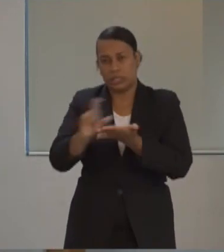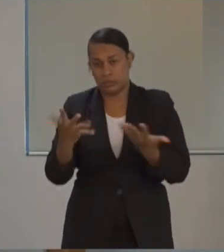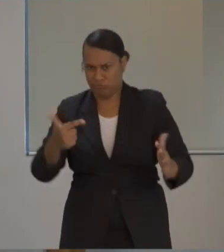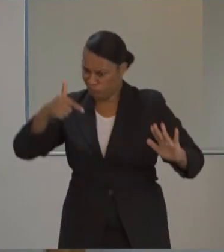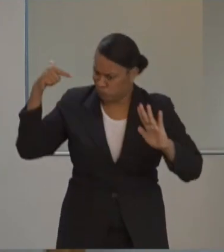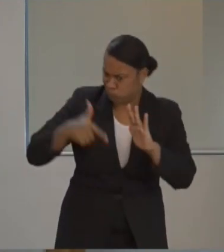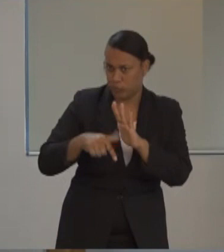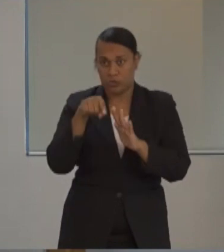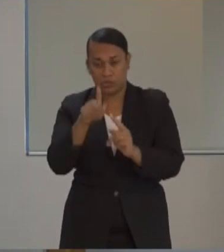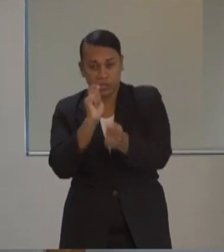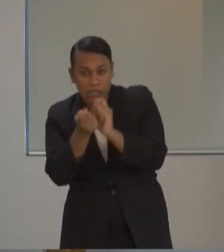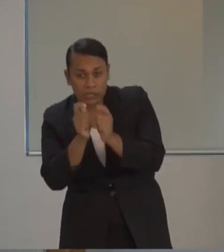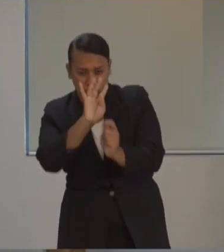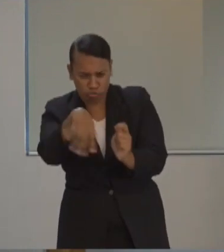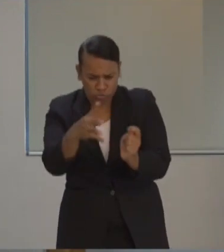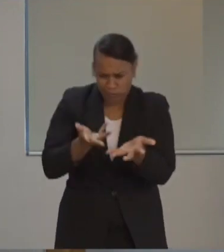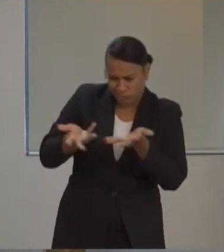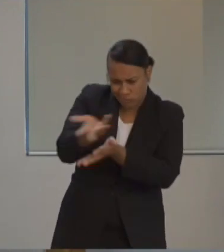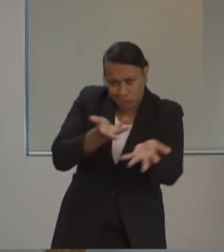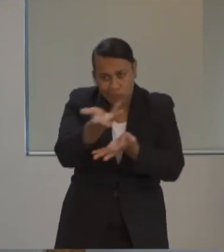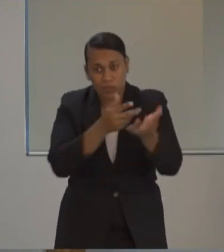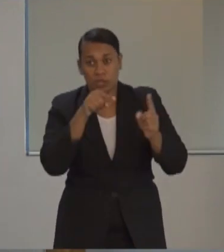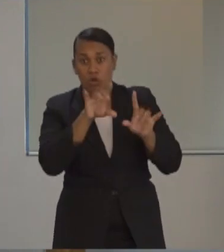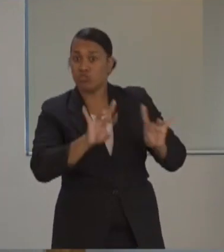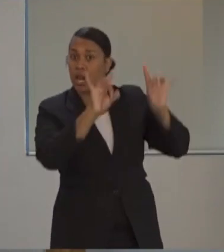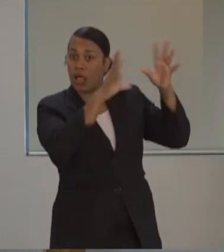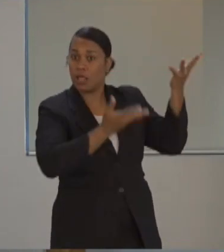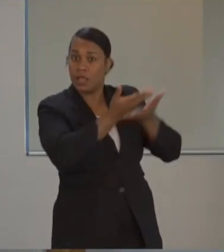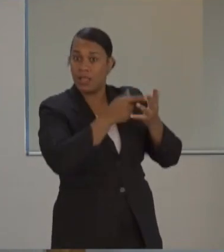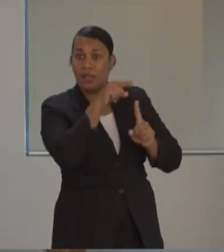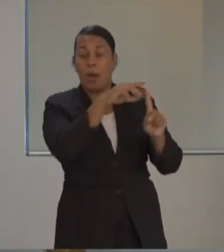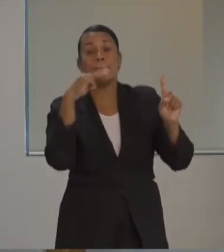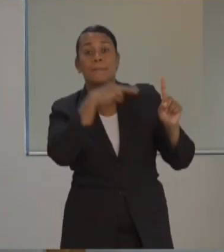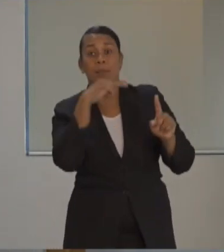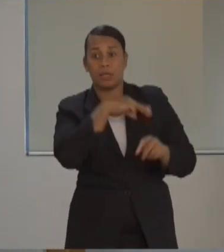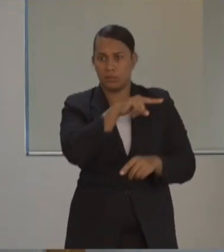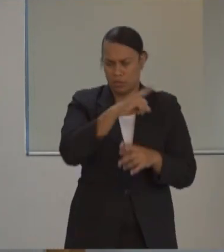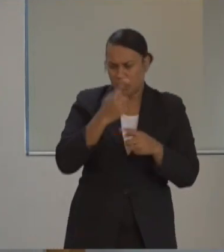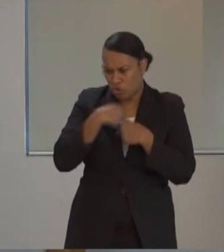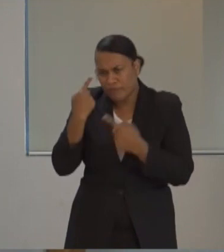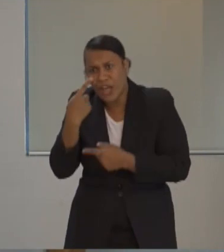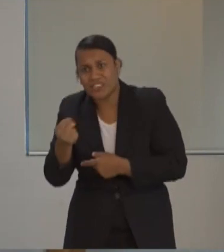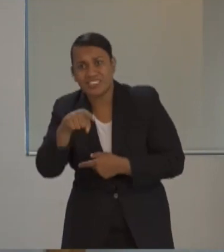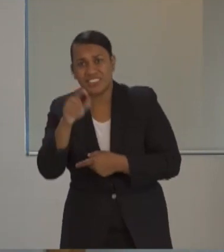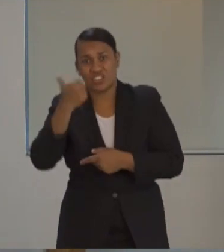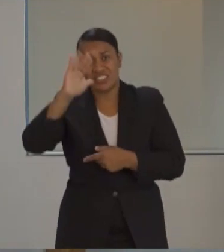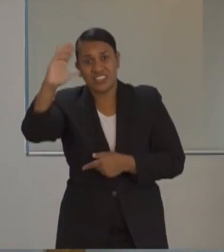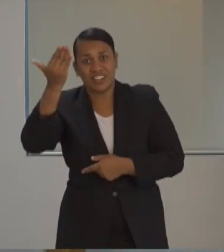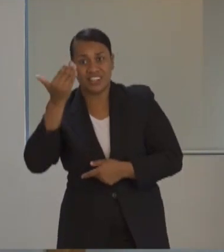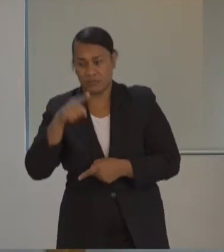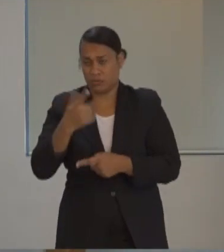consultations with our reference lab in Melbourne, they found that these results indicate that this sample